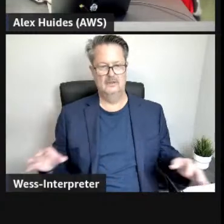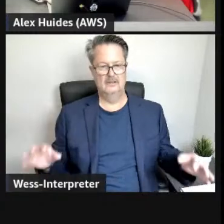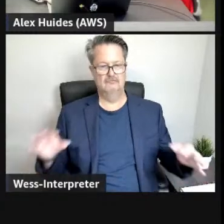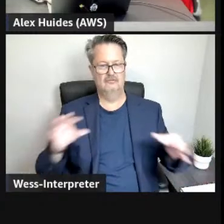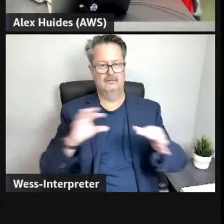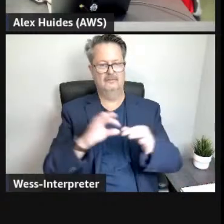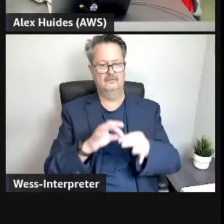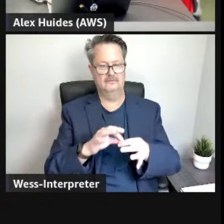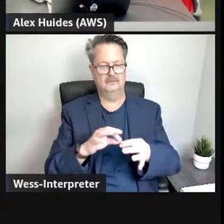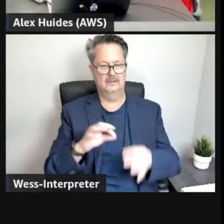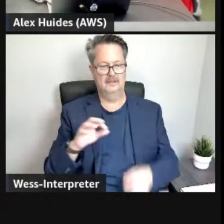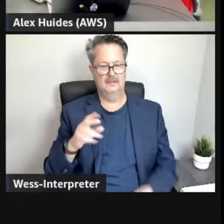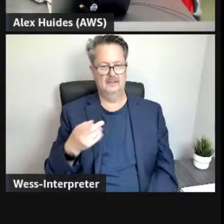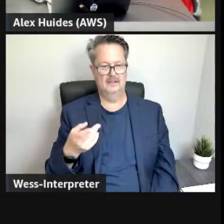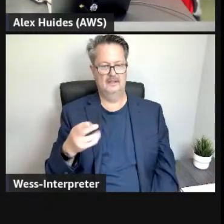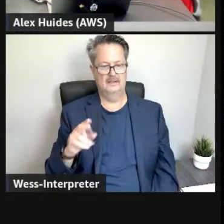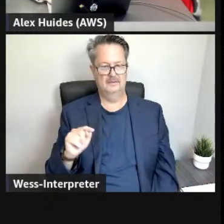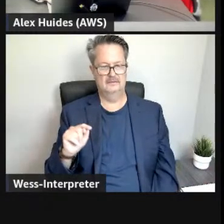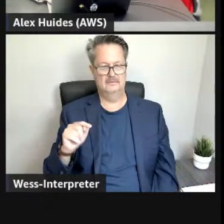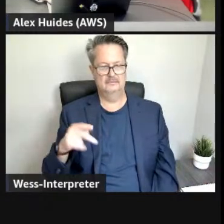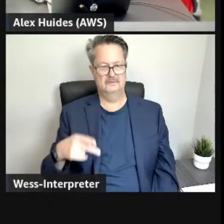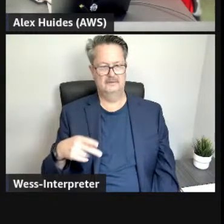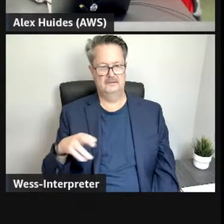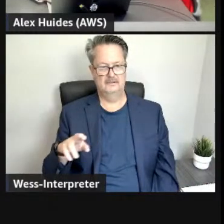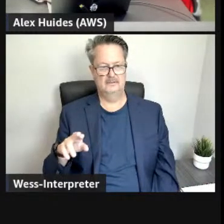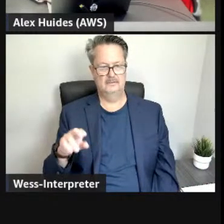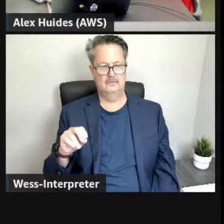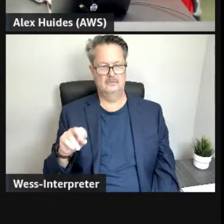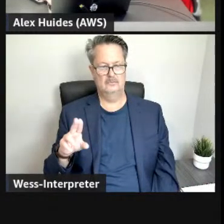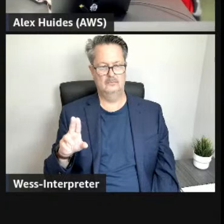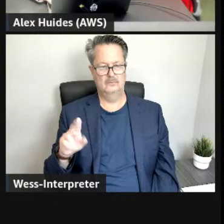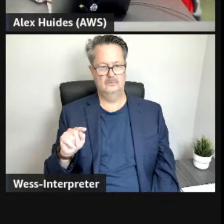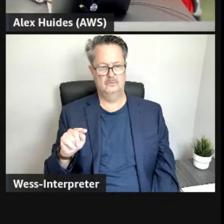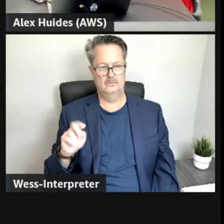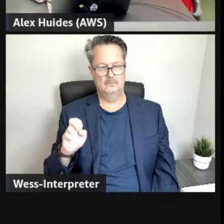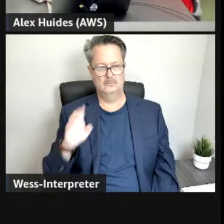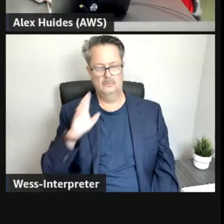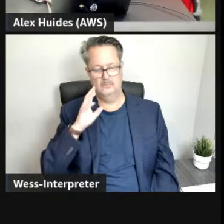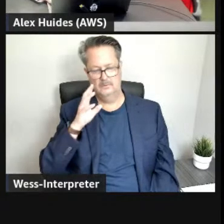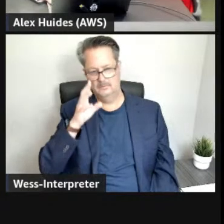route that we are gonna create. In fact, now the